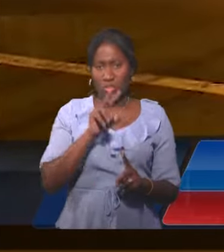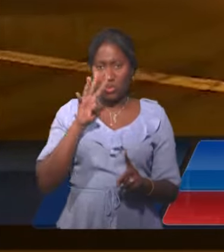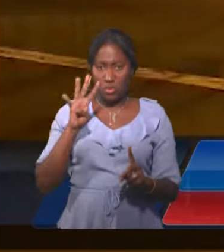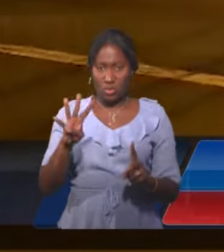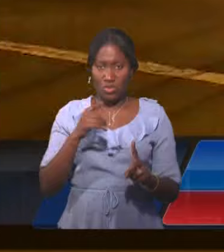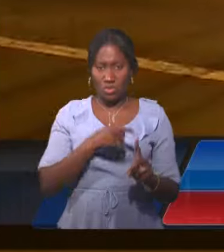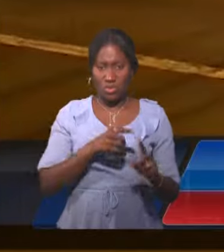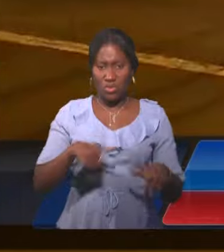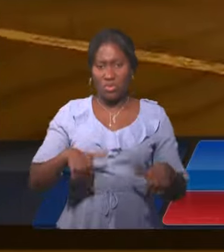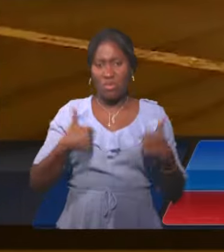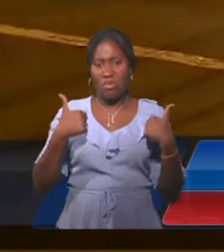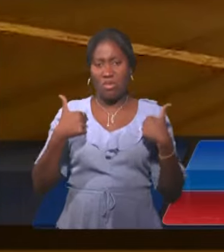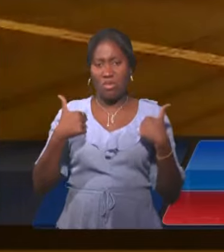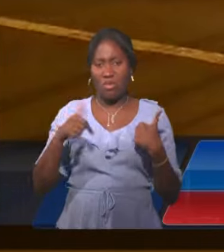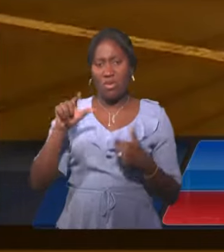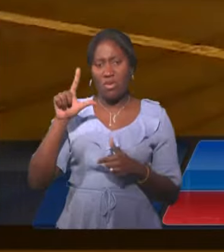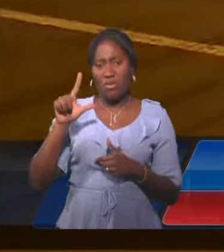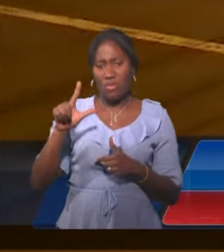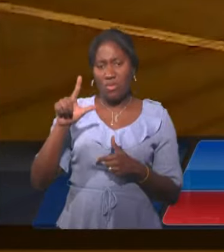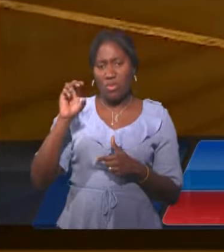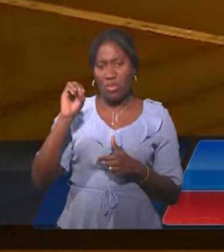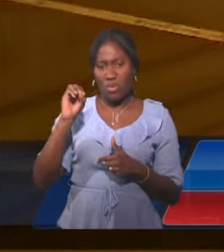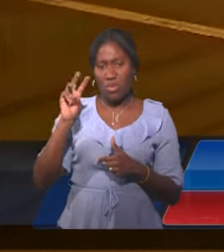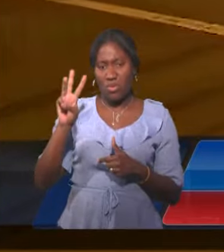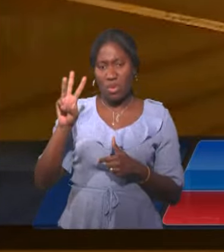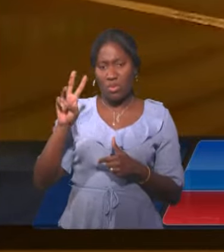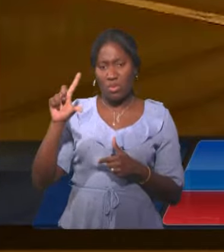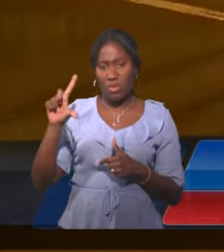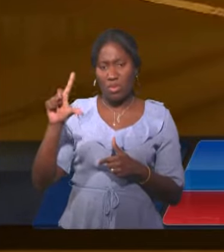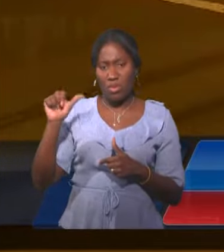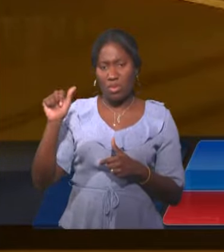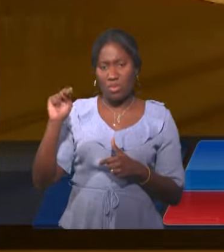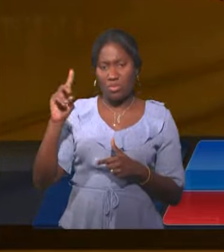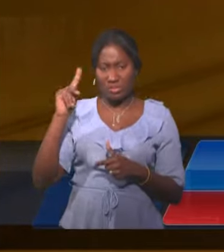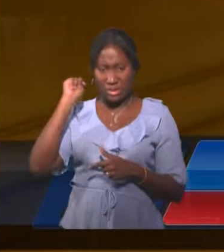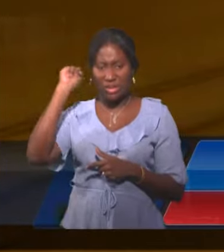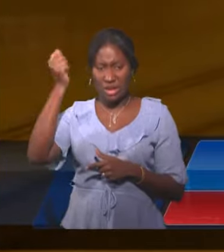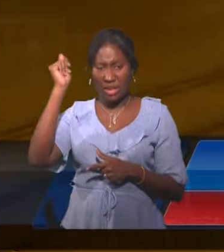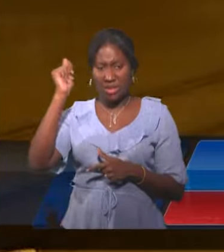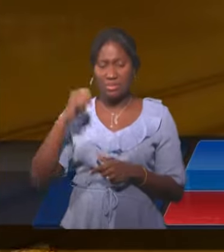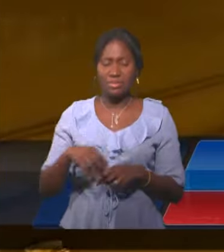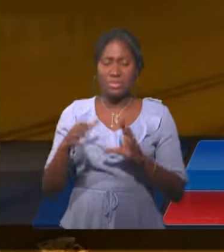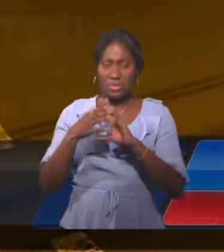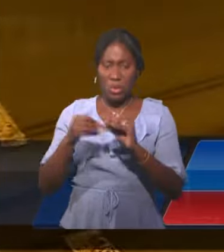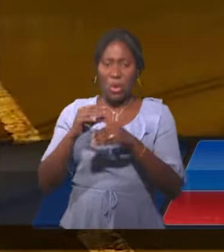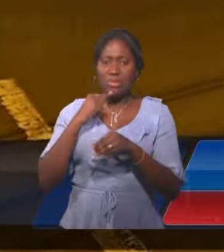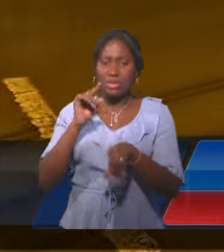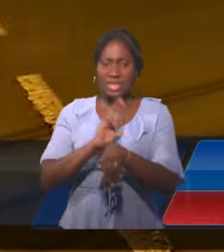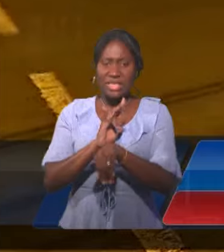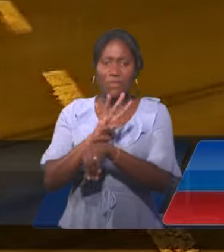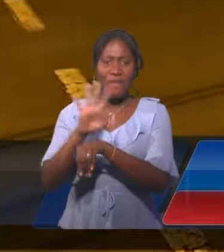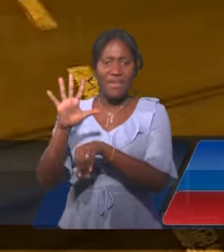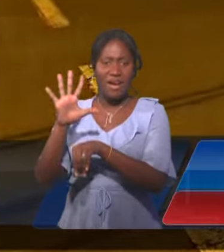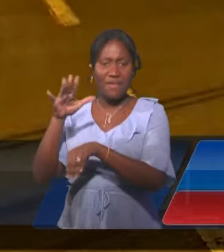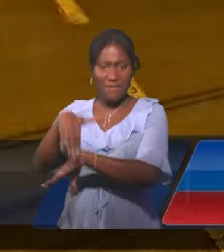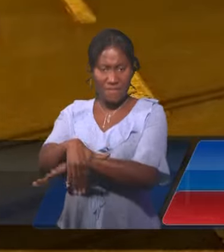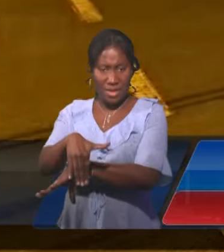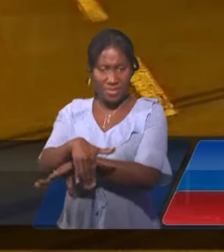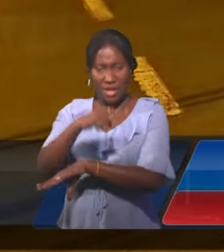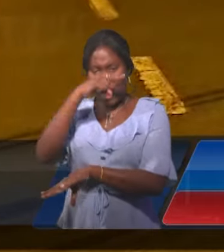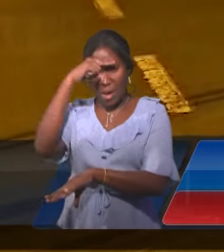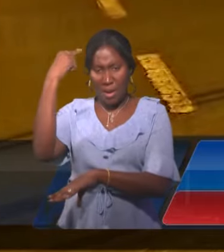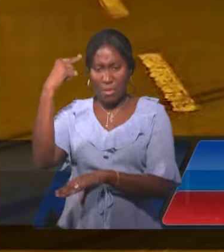24-year-old Rolisa Cook of Hampden Road, Lowlands. According to police reports, at around 7:45 p.m., a